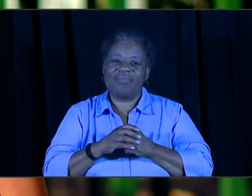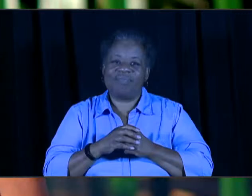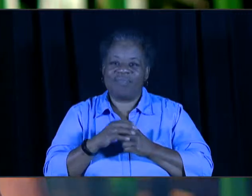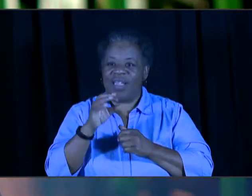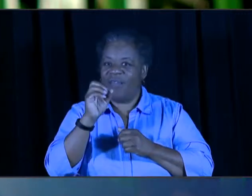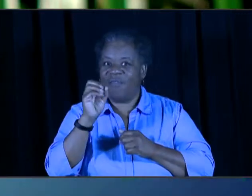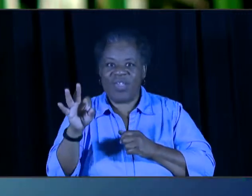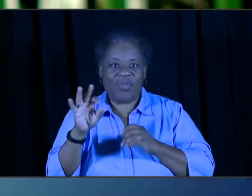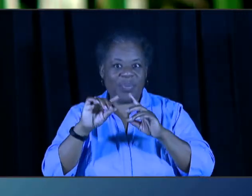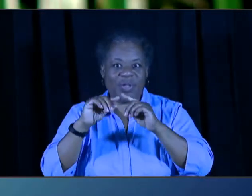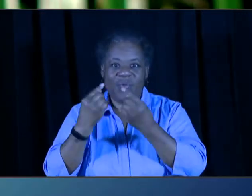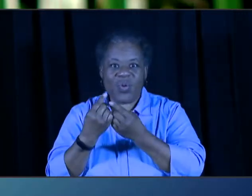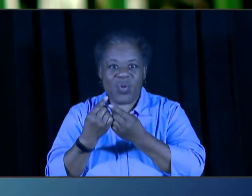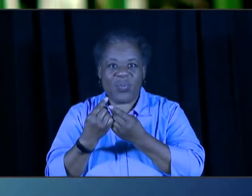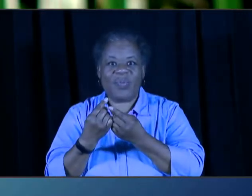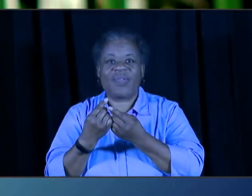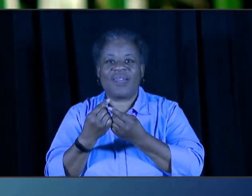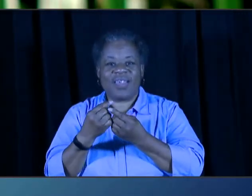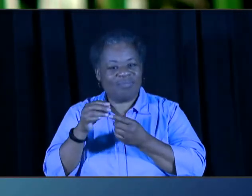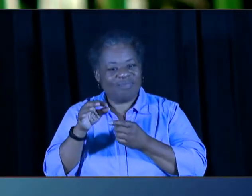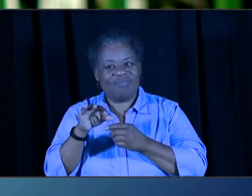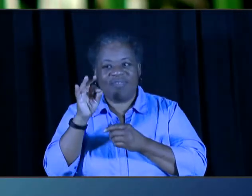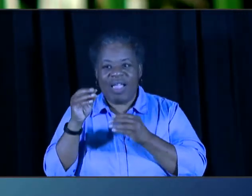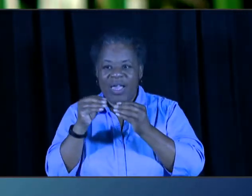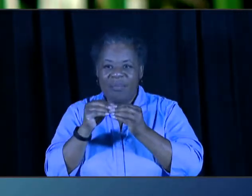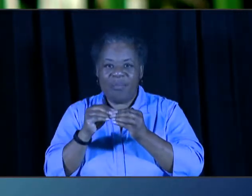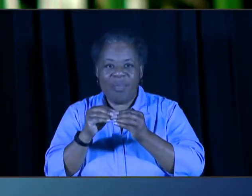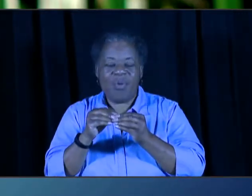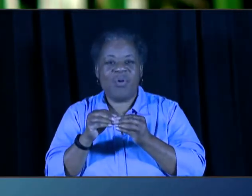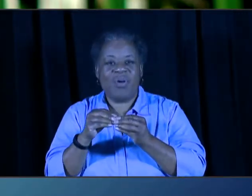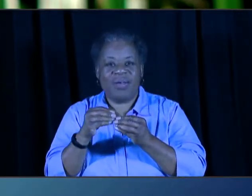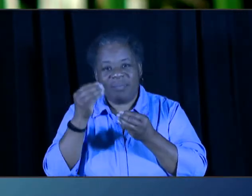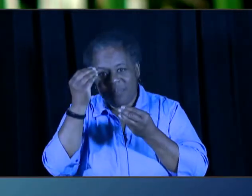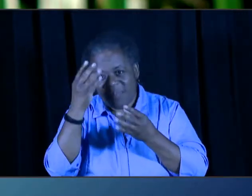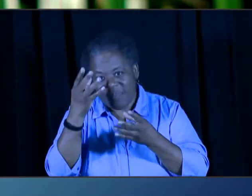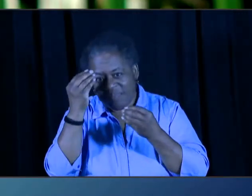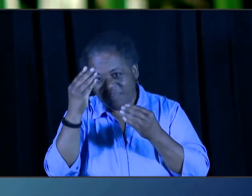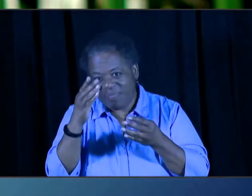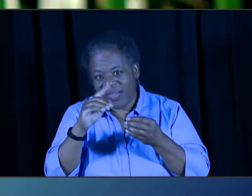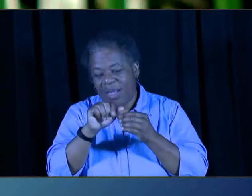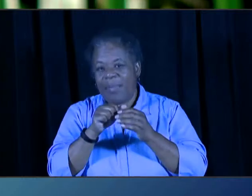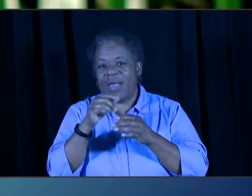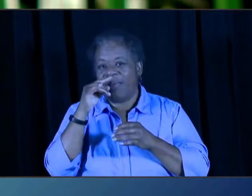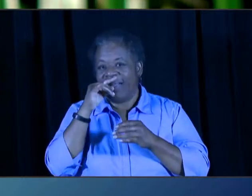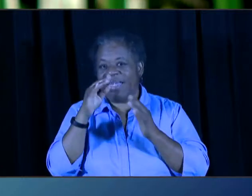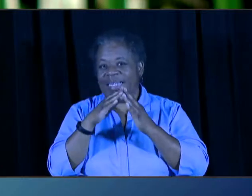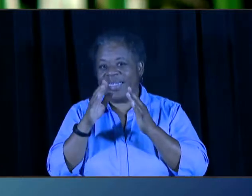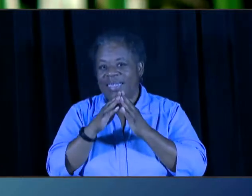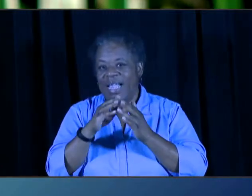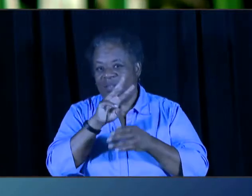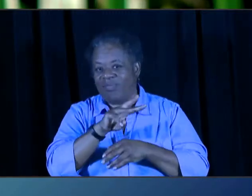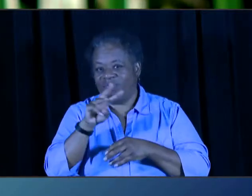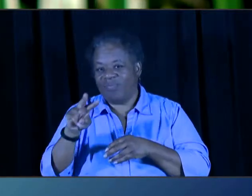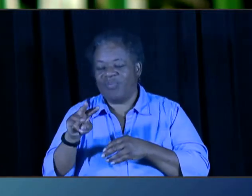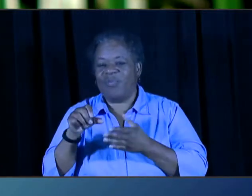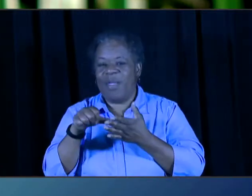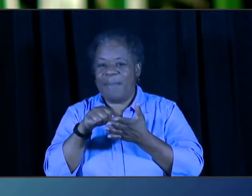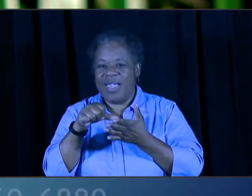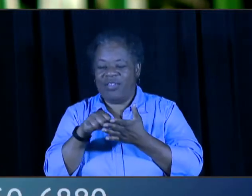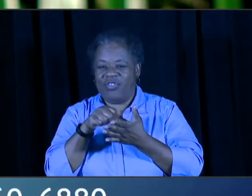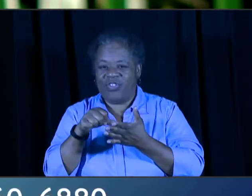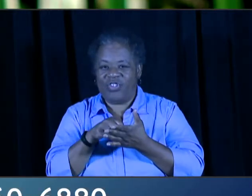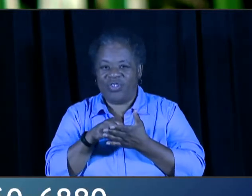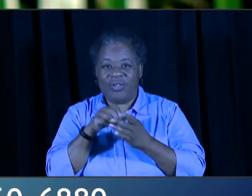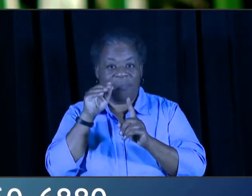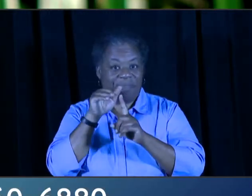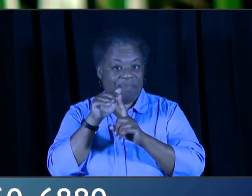groups. You can check out more information about Kidstown on our webpage. Also, just a reminder that